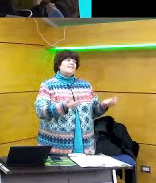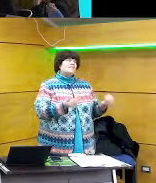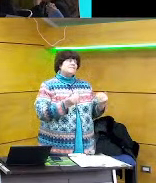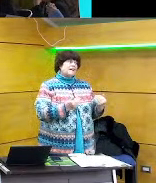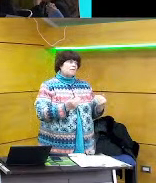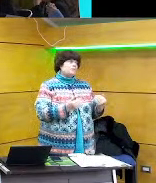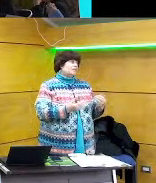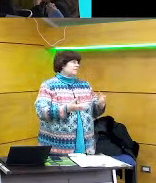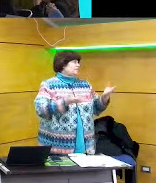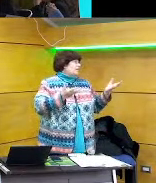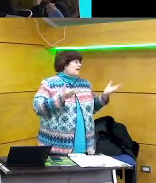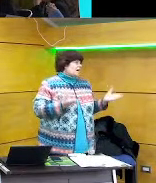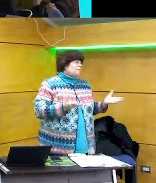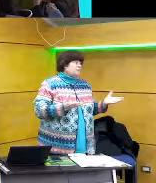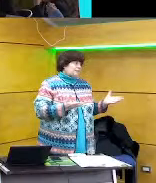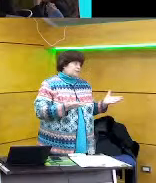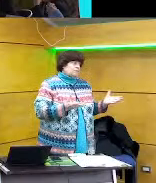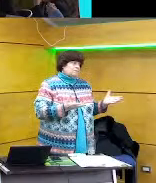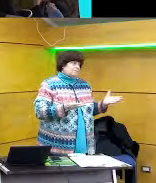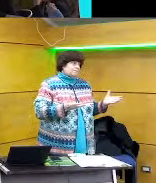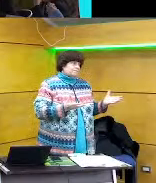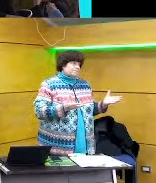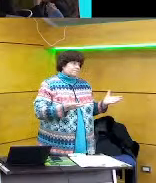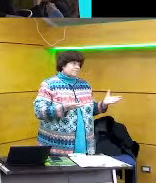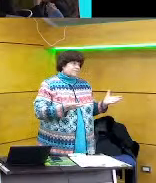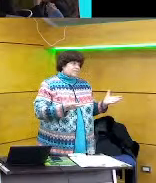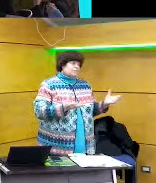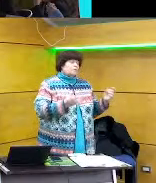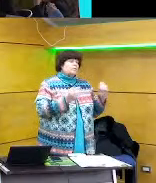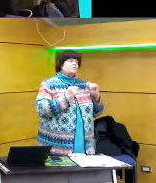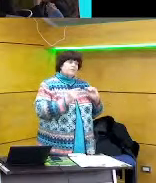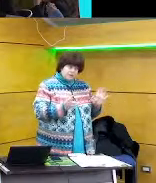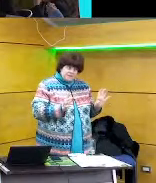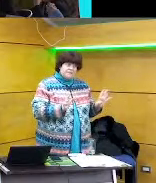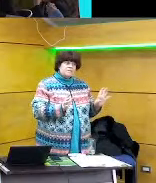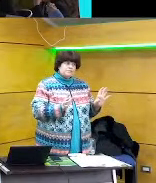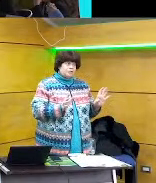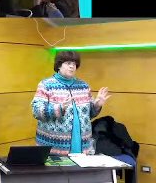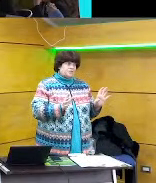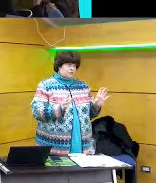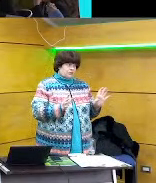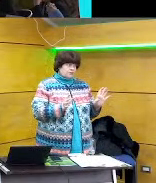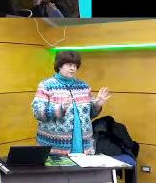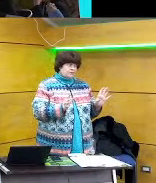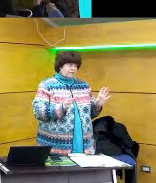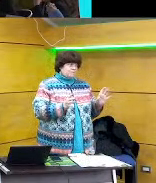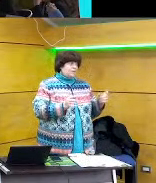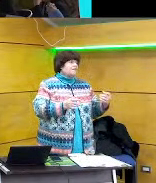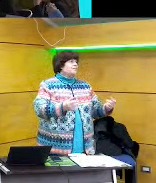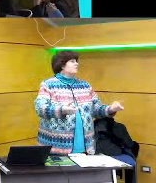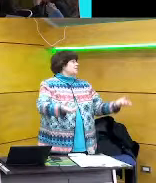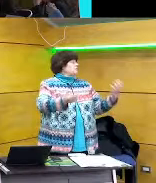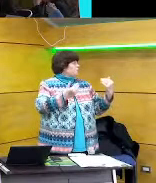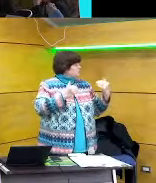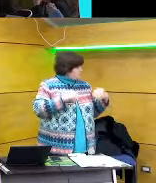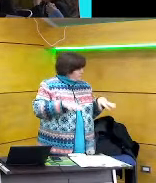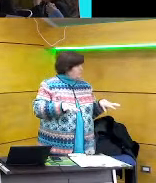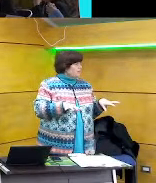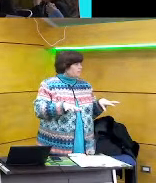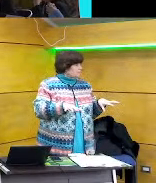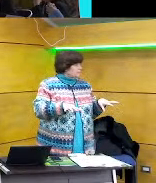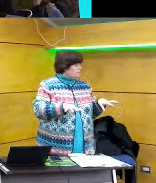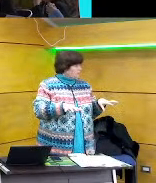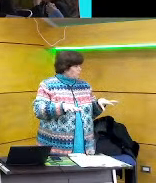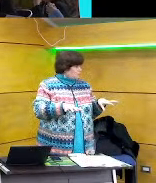one is now done on video. So it's very easy to be a judge because you can sit